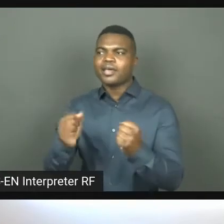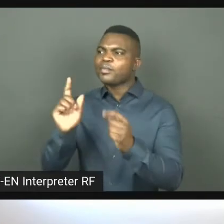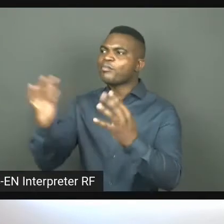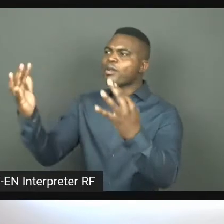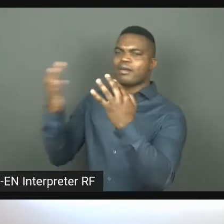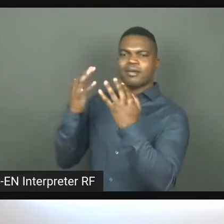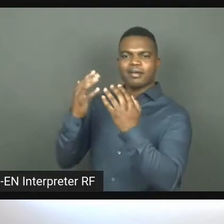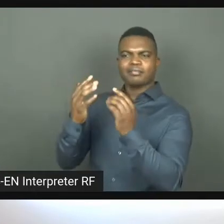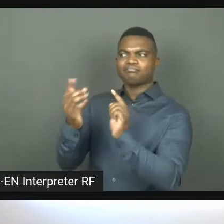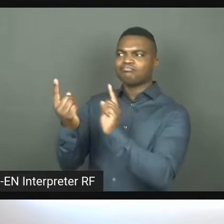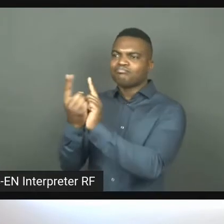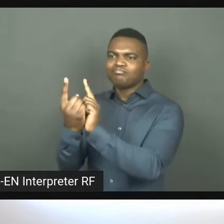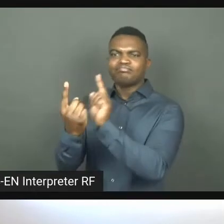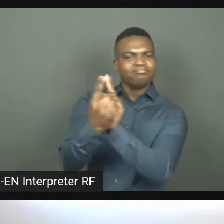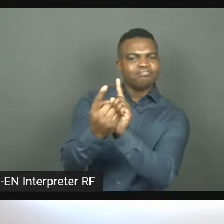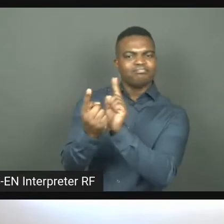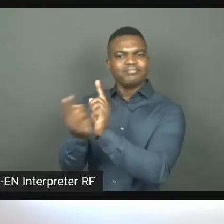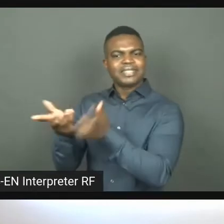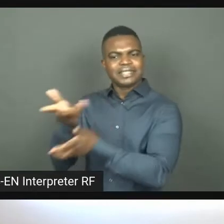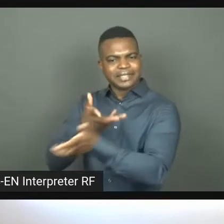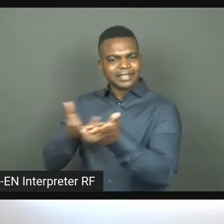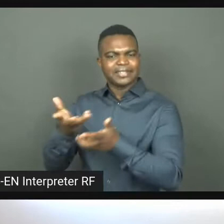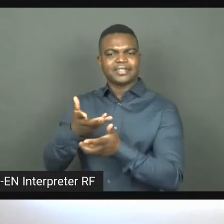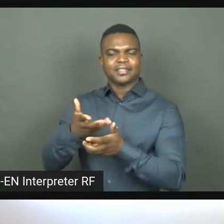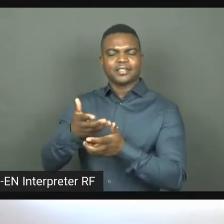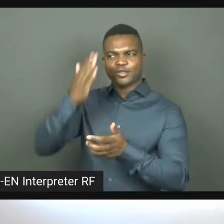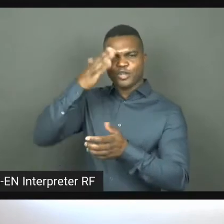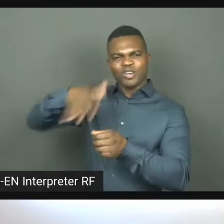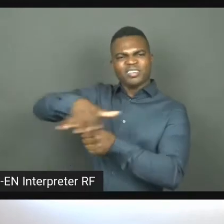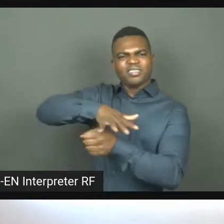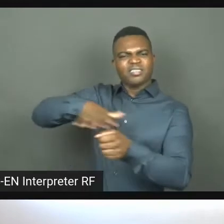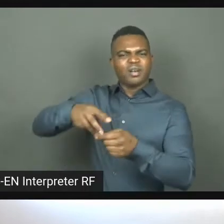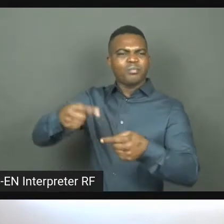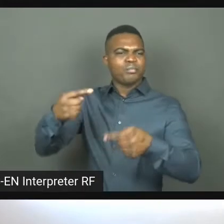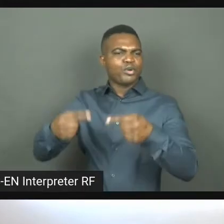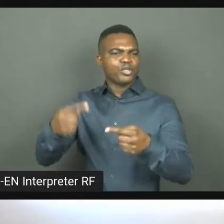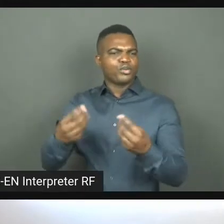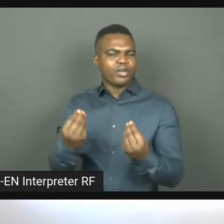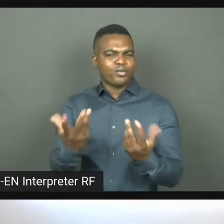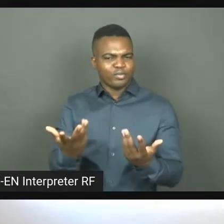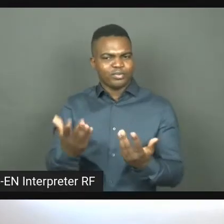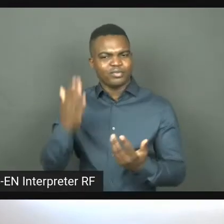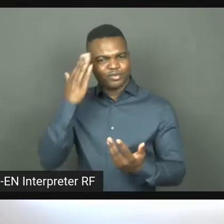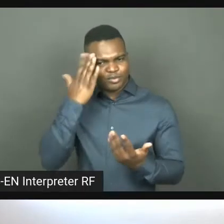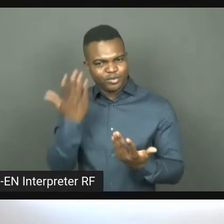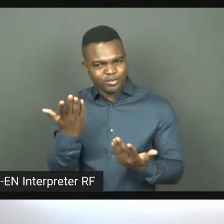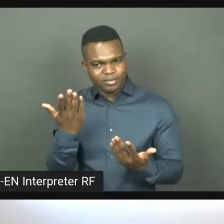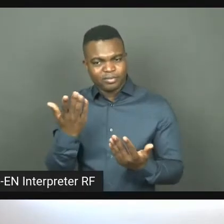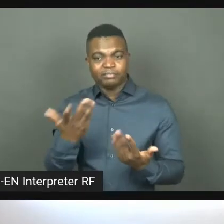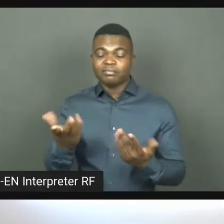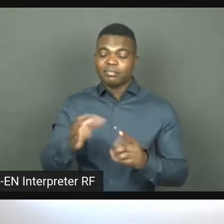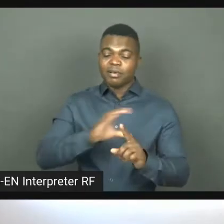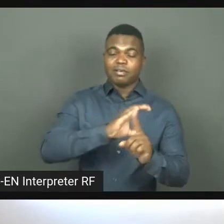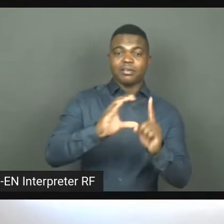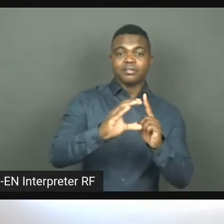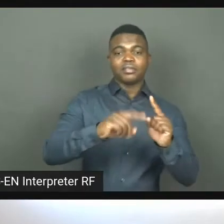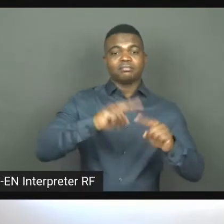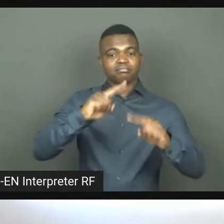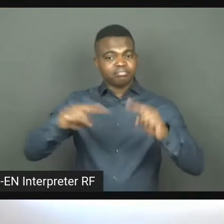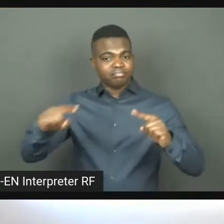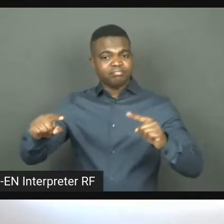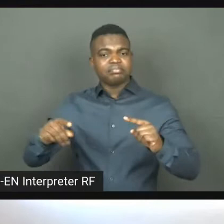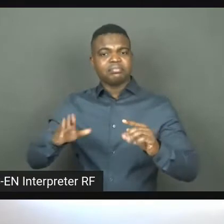with your partner and you've established that over a period of time, then you have the confidence that, as Rahima says, they'll be able to deliver. They